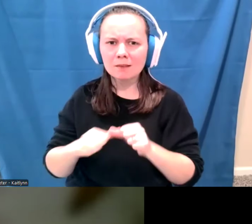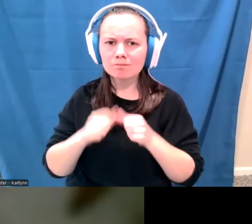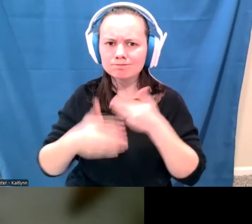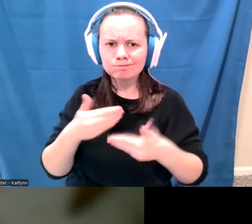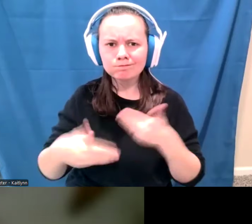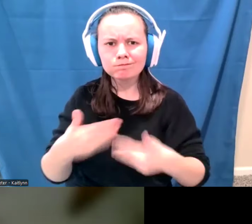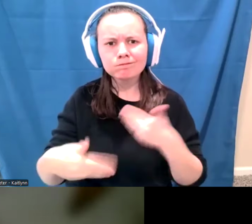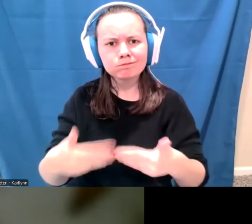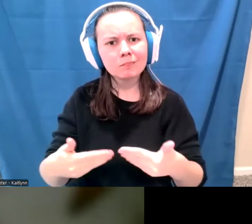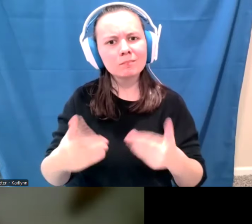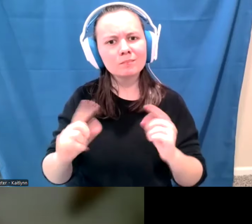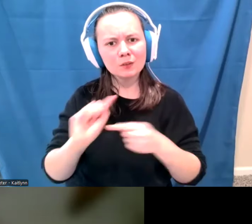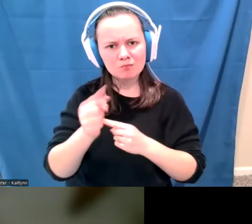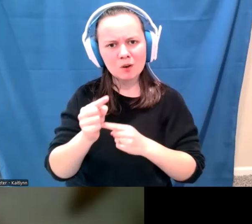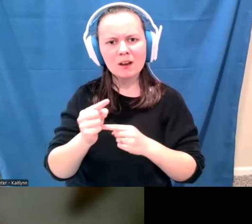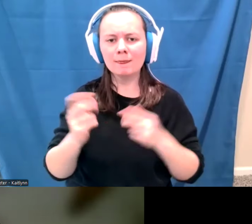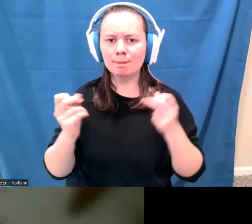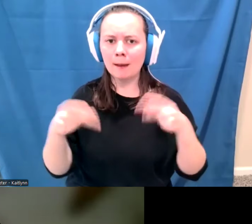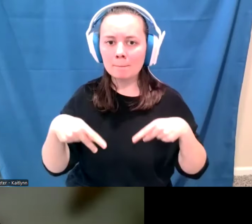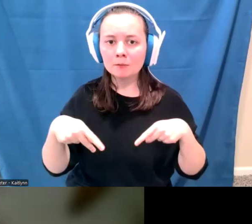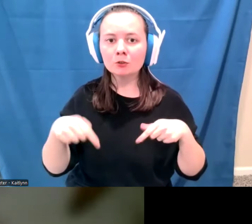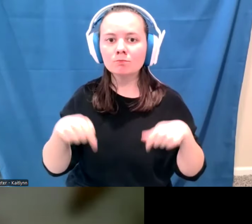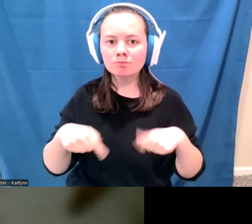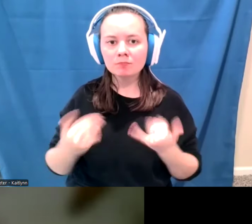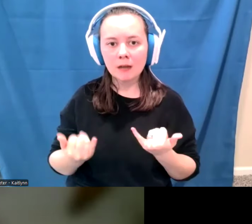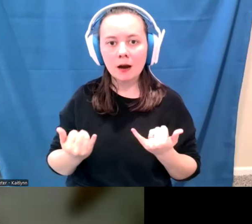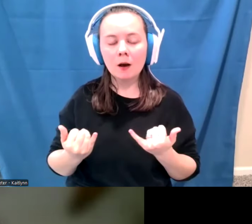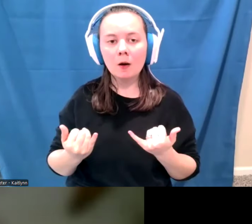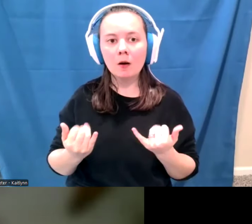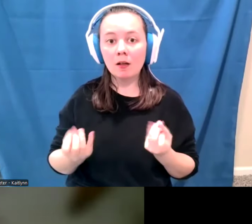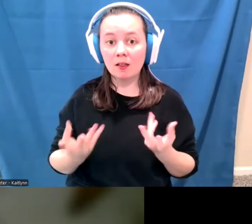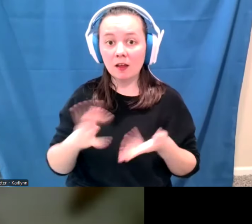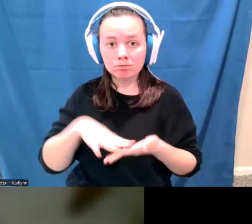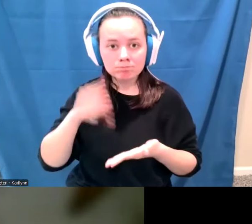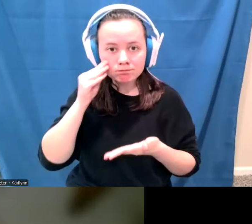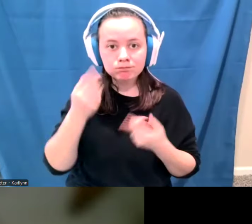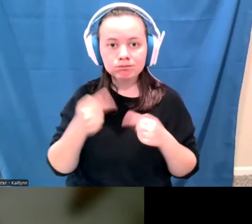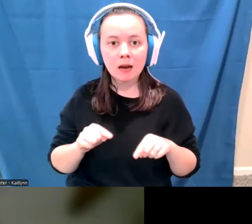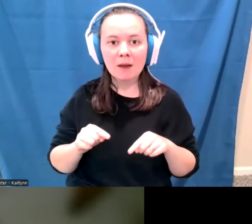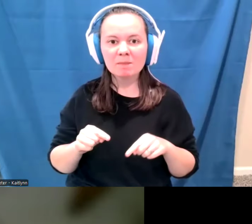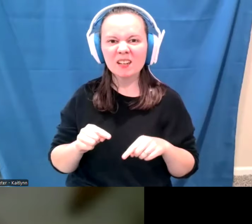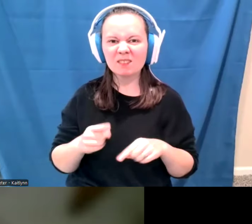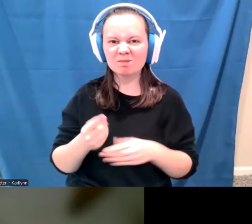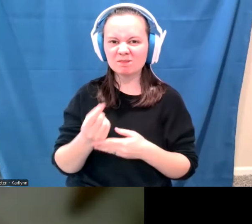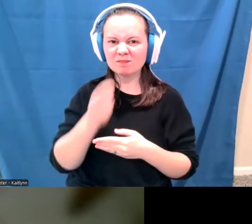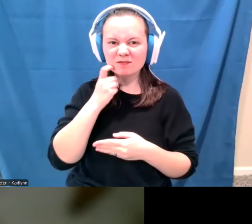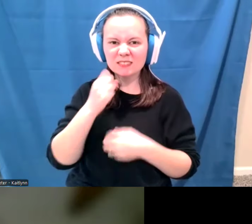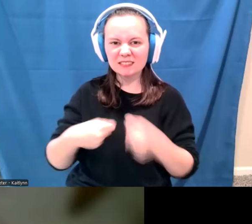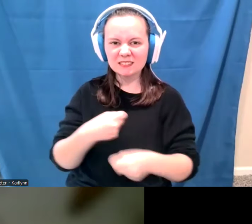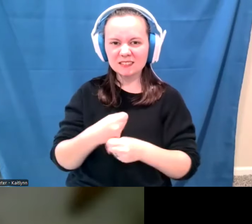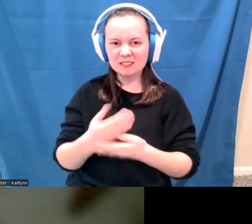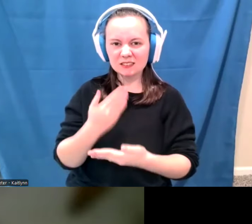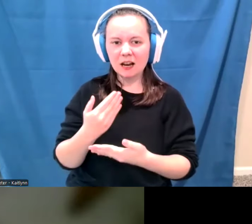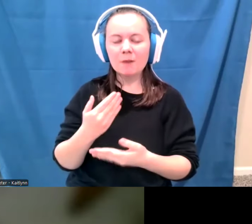This is the moment. We have these opportunities, and we have a lot of learning from the last few years, and we have to harness all of